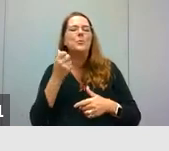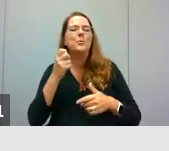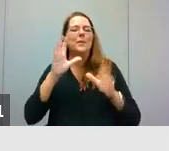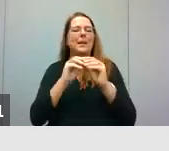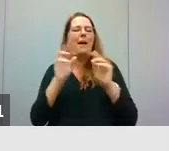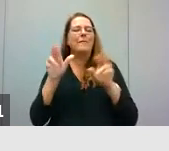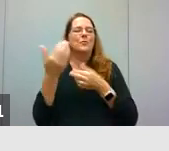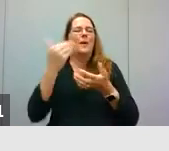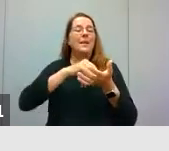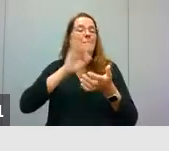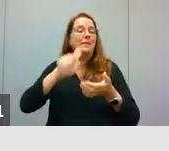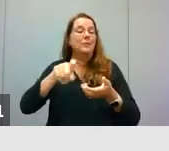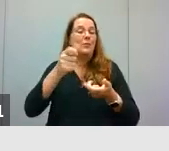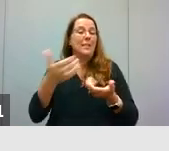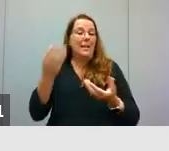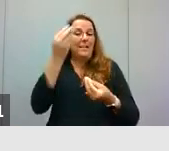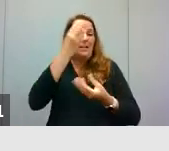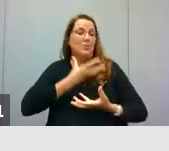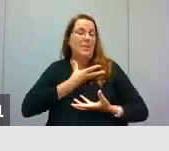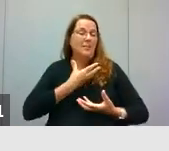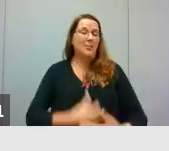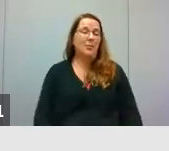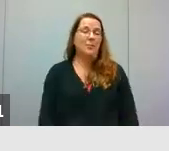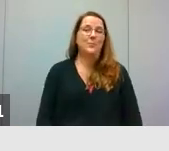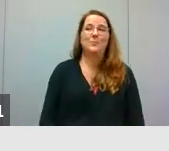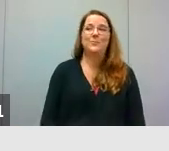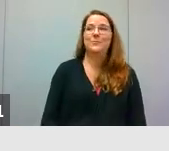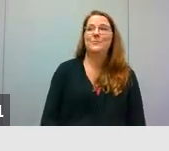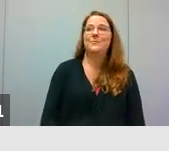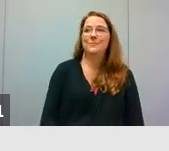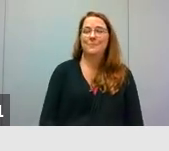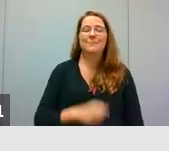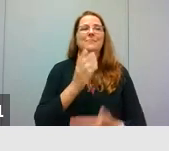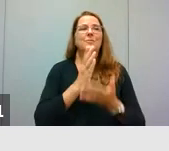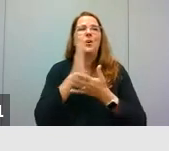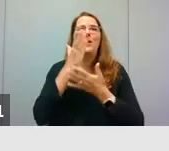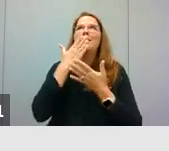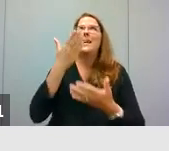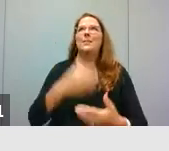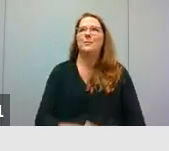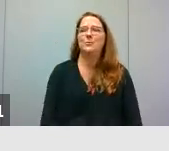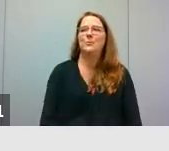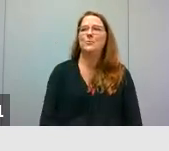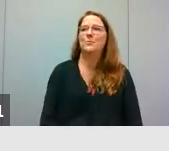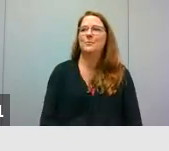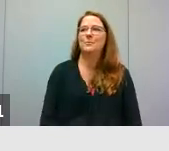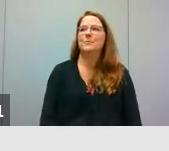y'all need anything, just let us know. All right, thank you. Thank you.